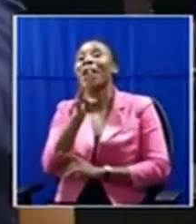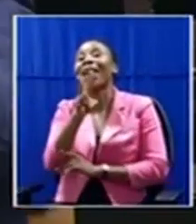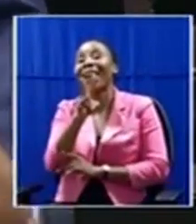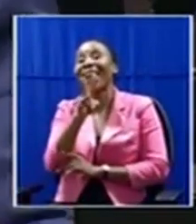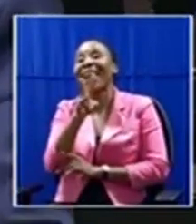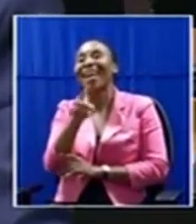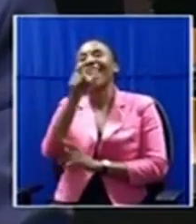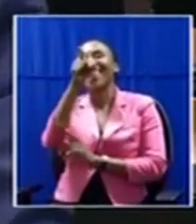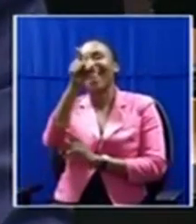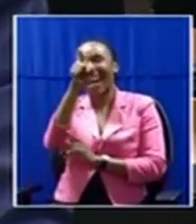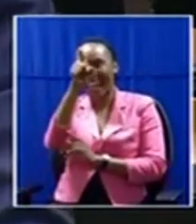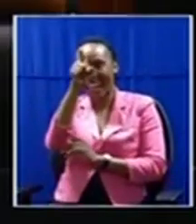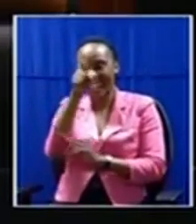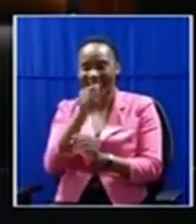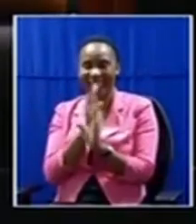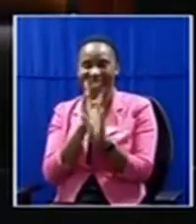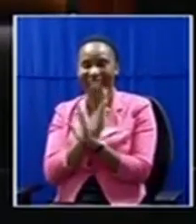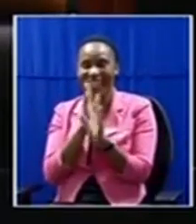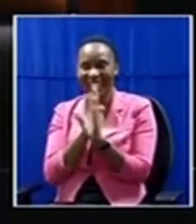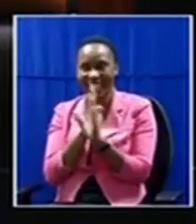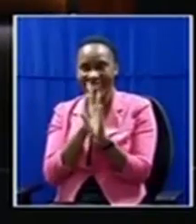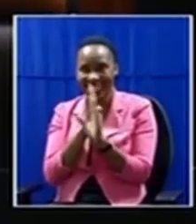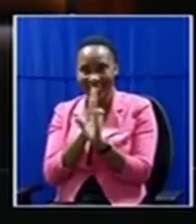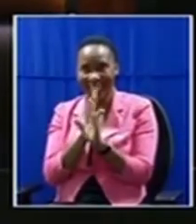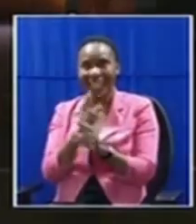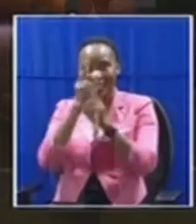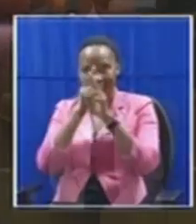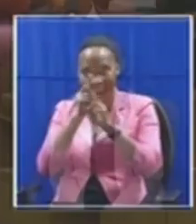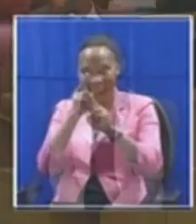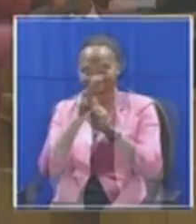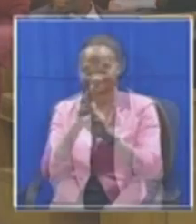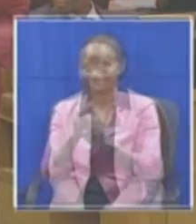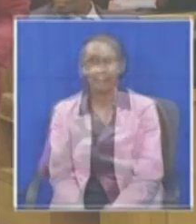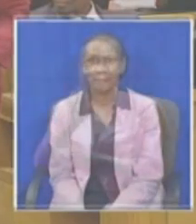That's the secret. Honorable Dadle.